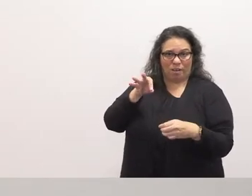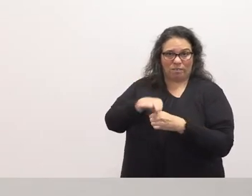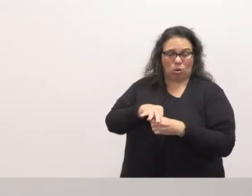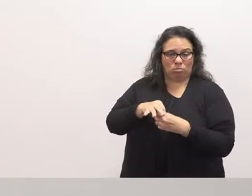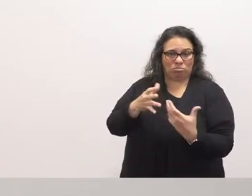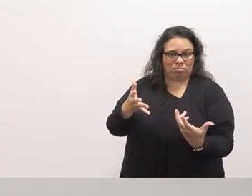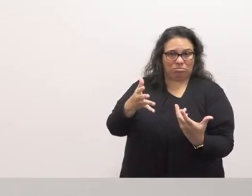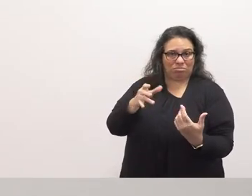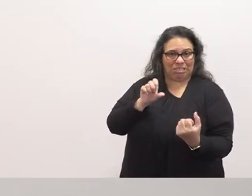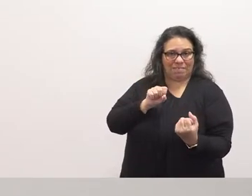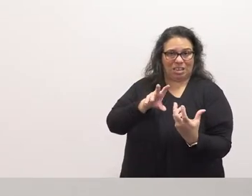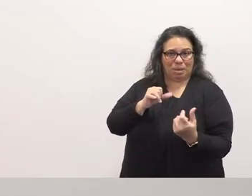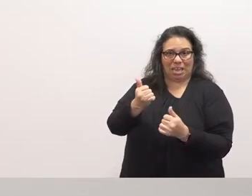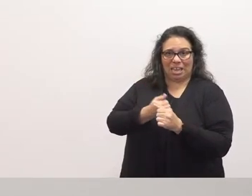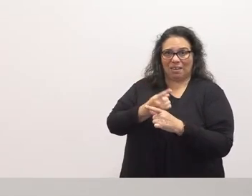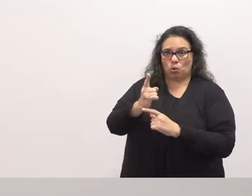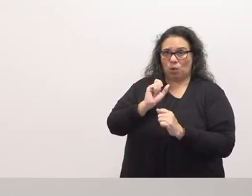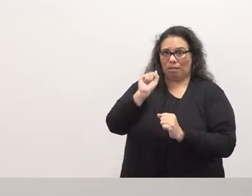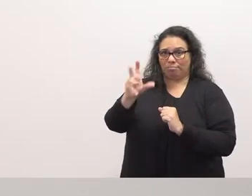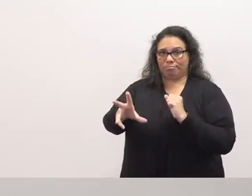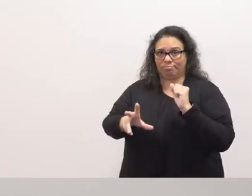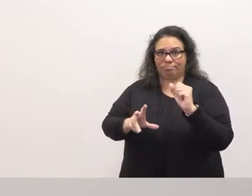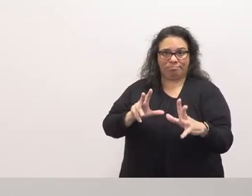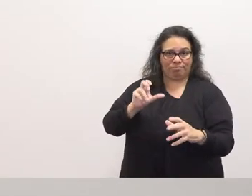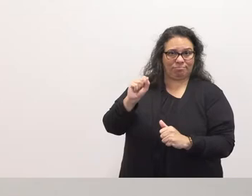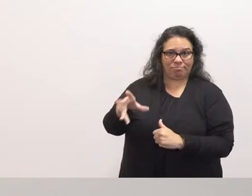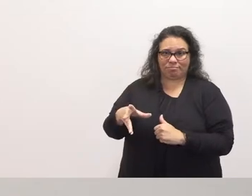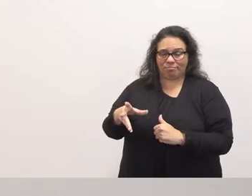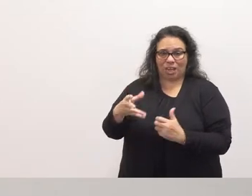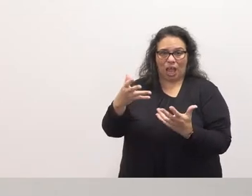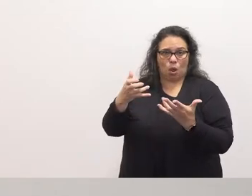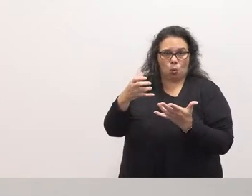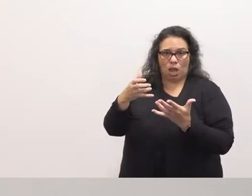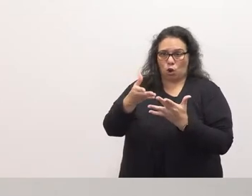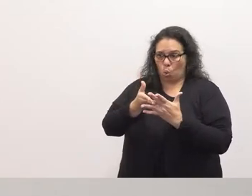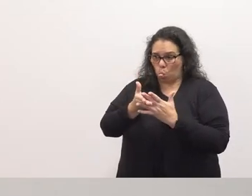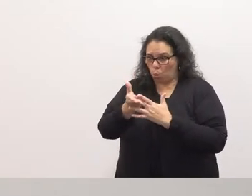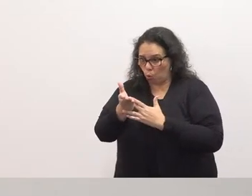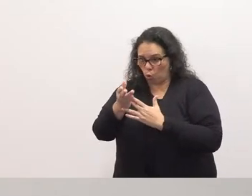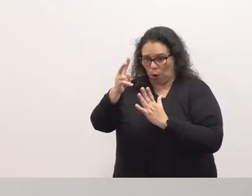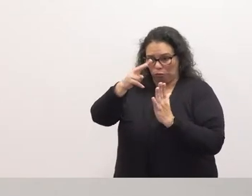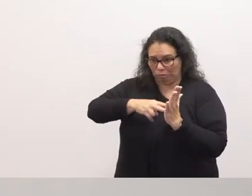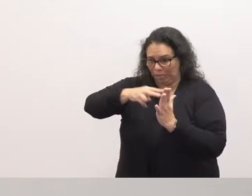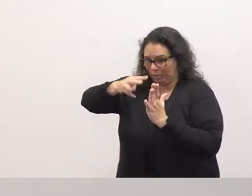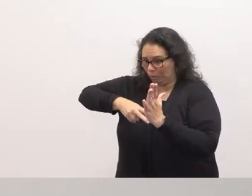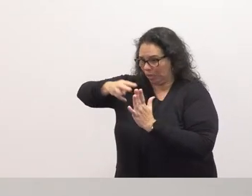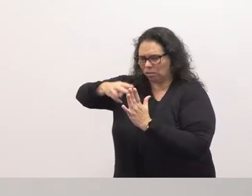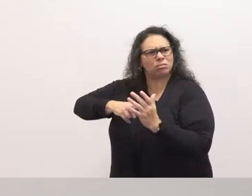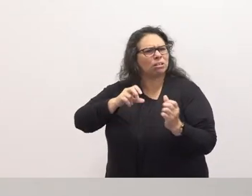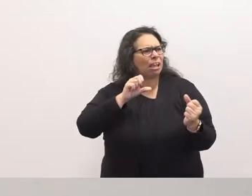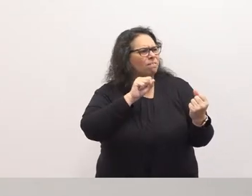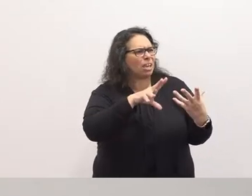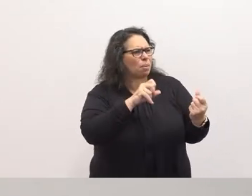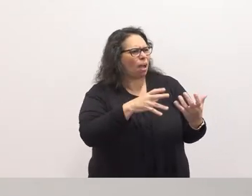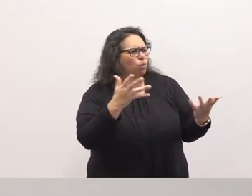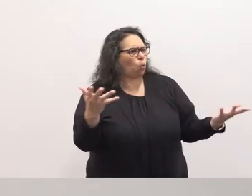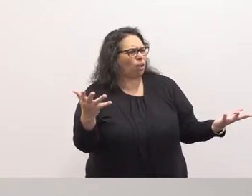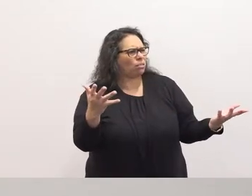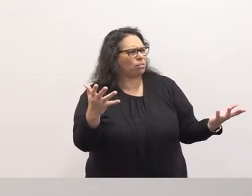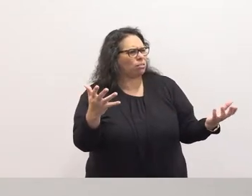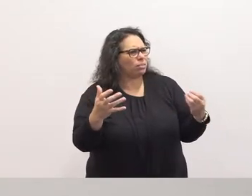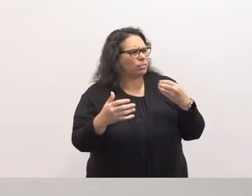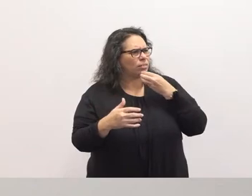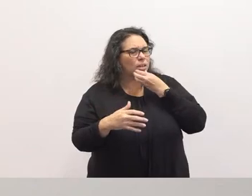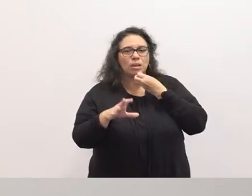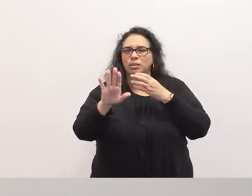So the feedback that everyone gave, I'd like to go through it, but. Feedback for what, Ms. Lopez? I think we need